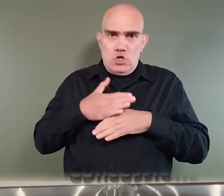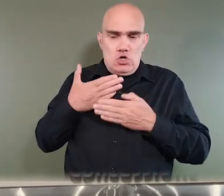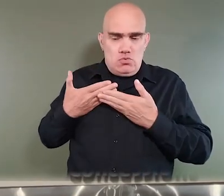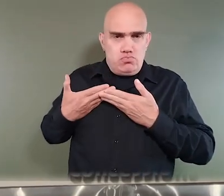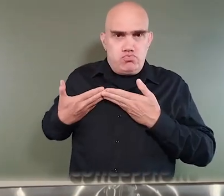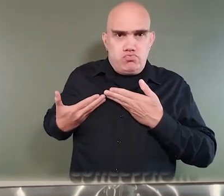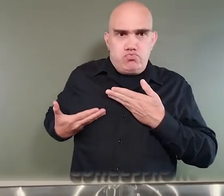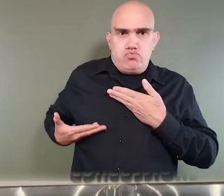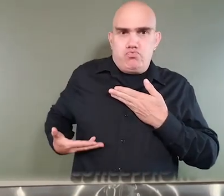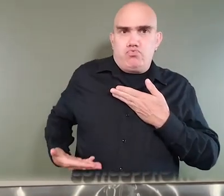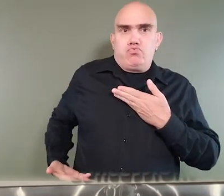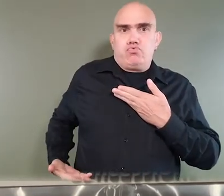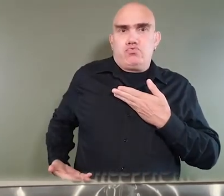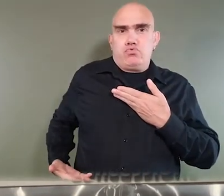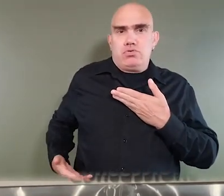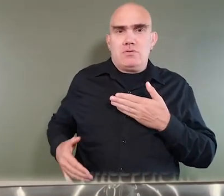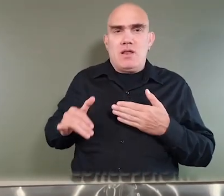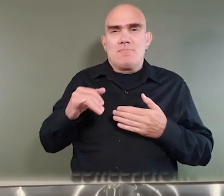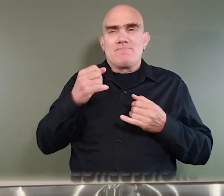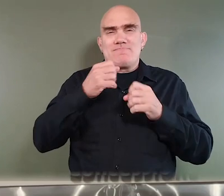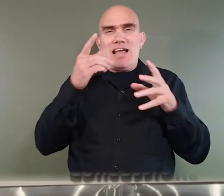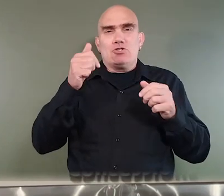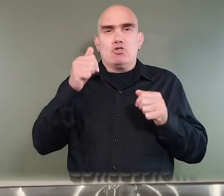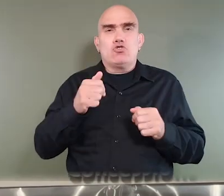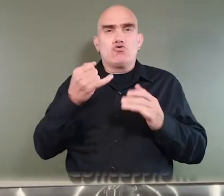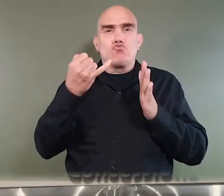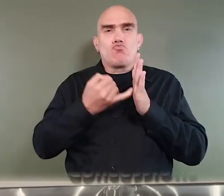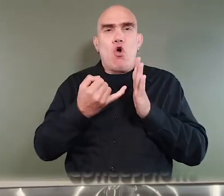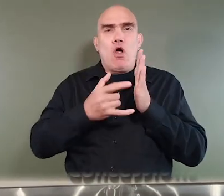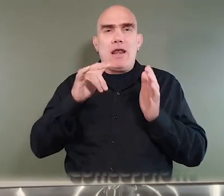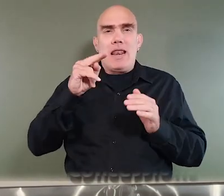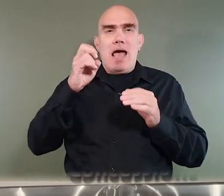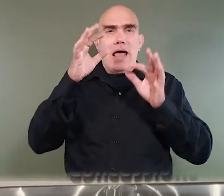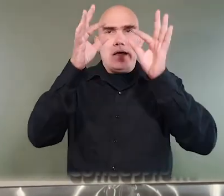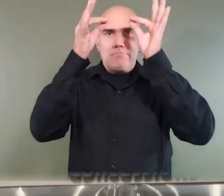Like imagine you could draw lines and send the breath there.